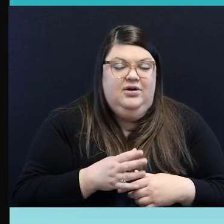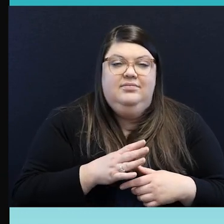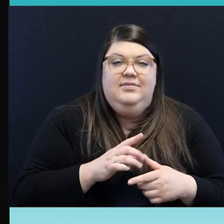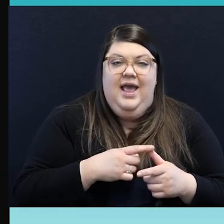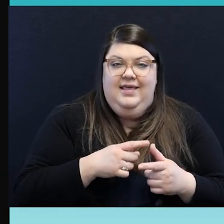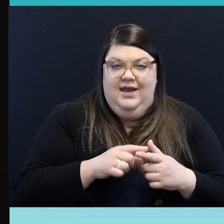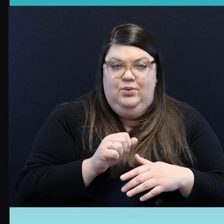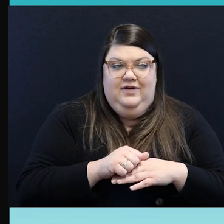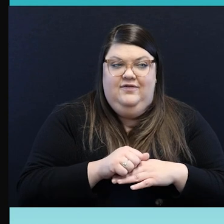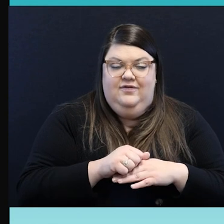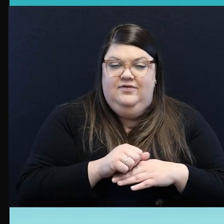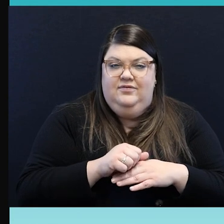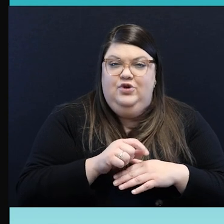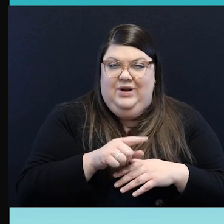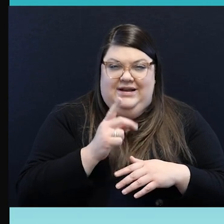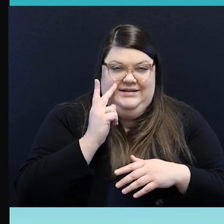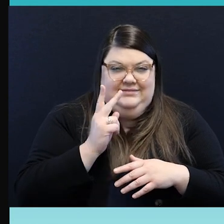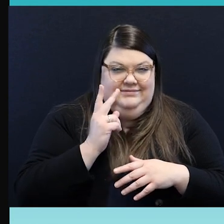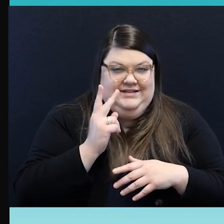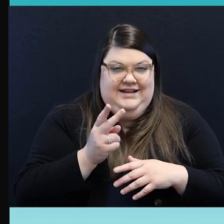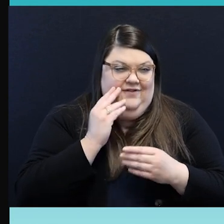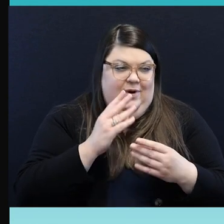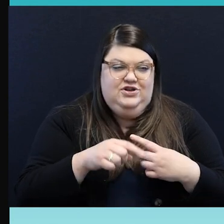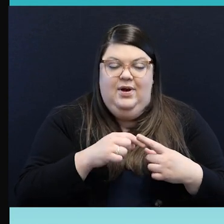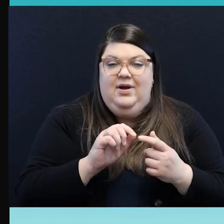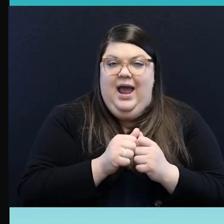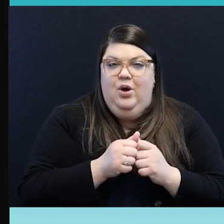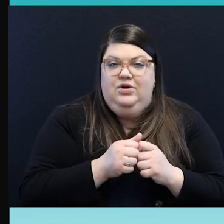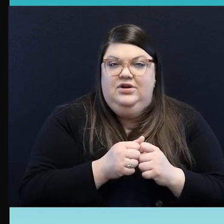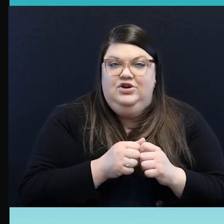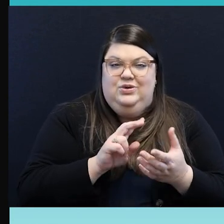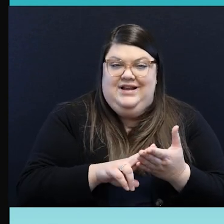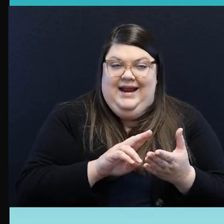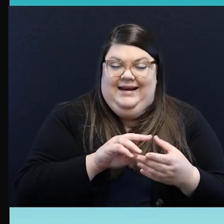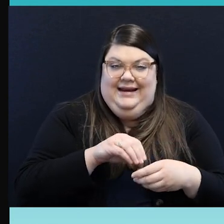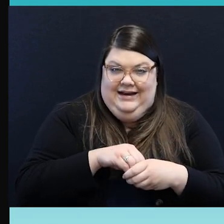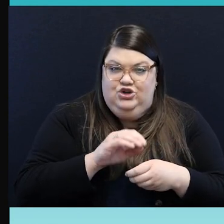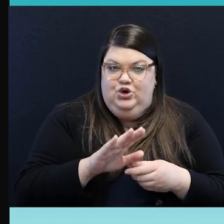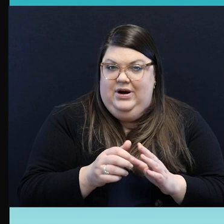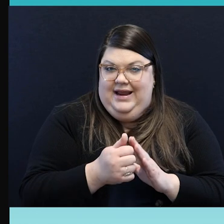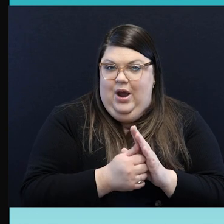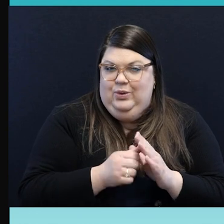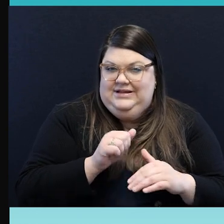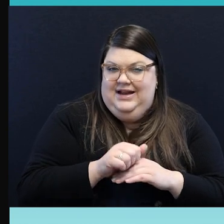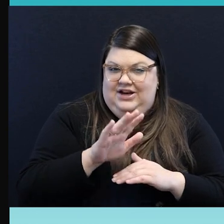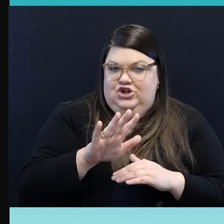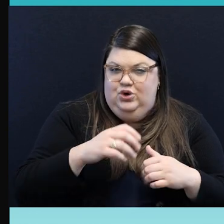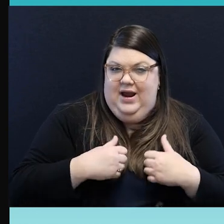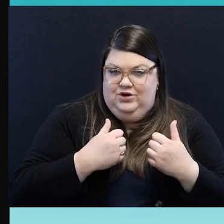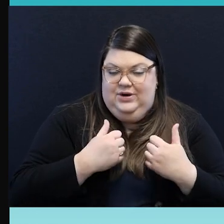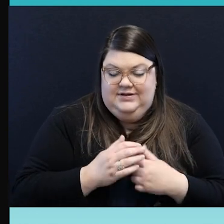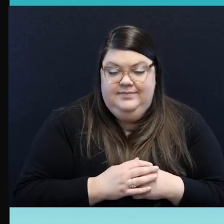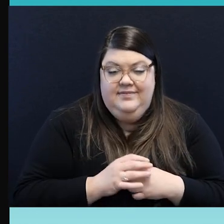can sign into your account. We can send that out again to the address on file. If they were not transitioned for whatever